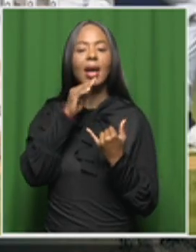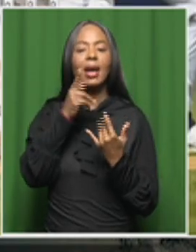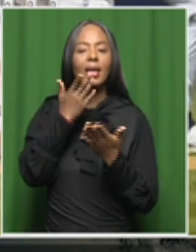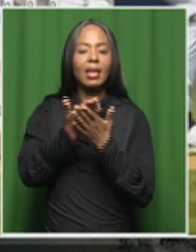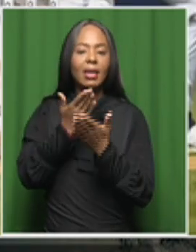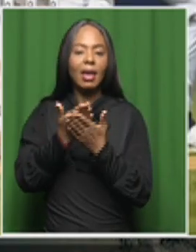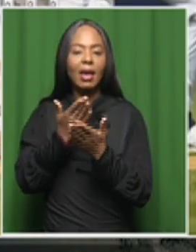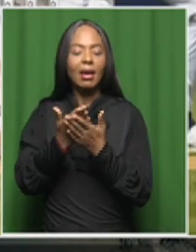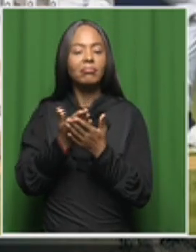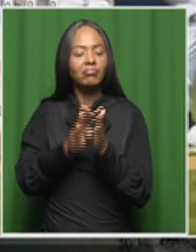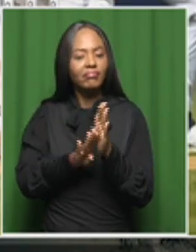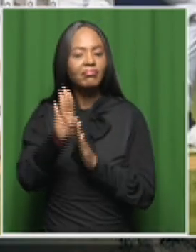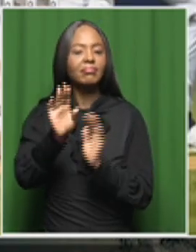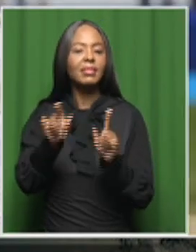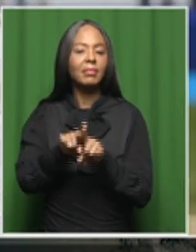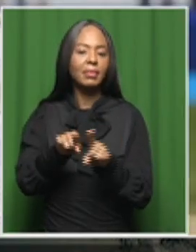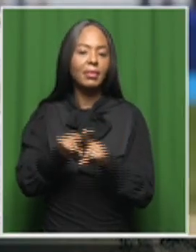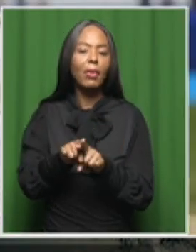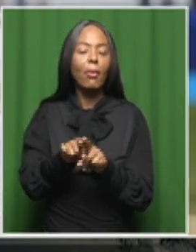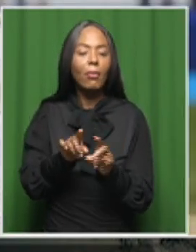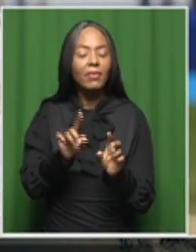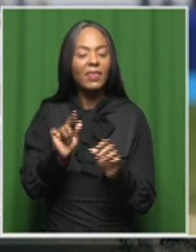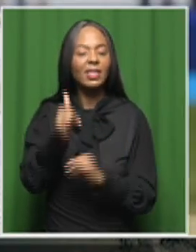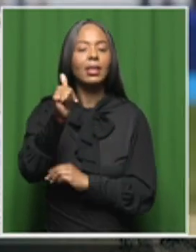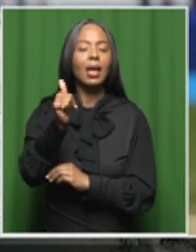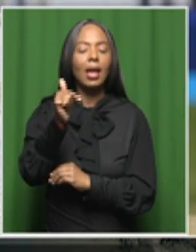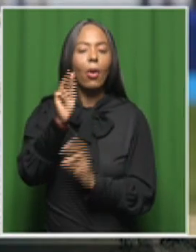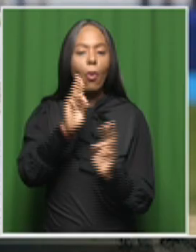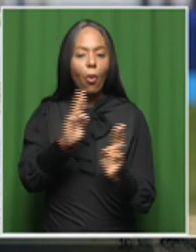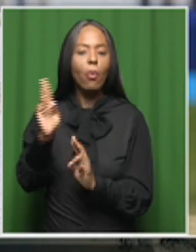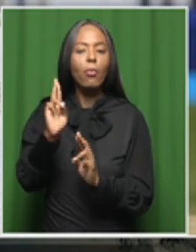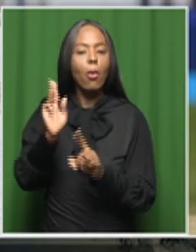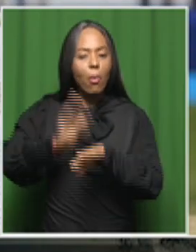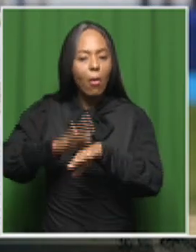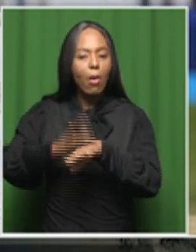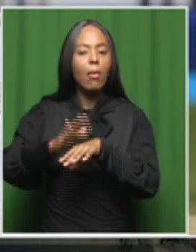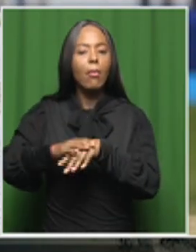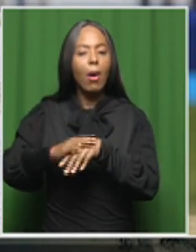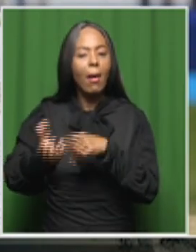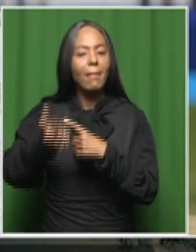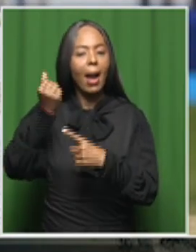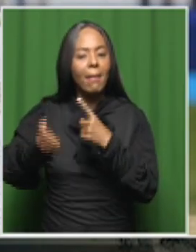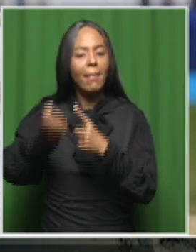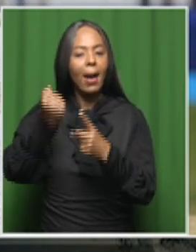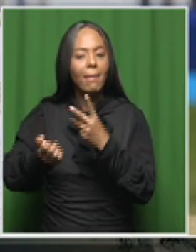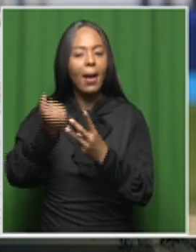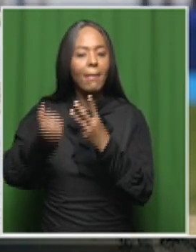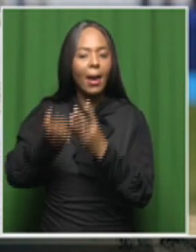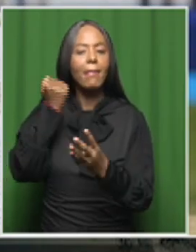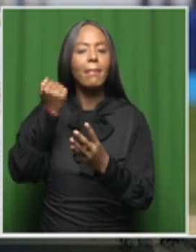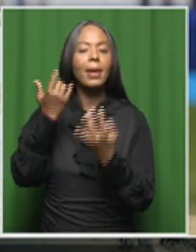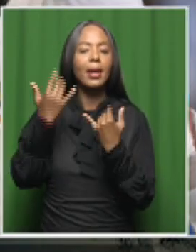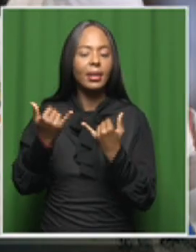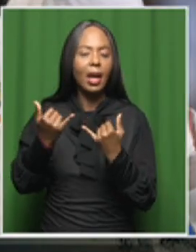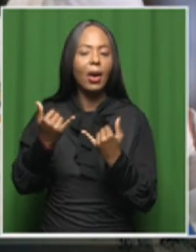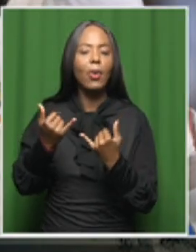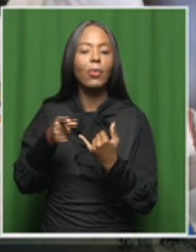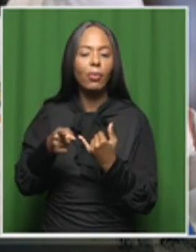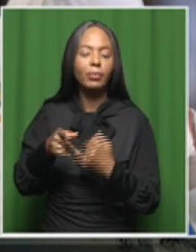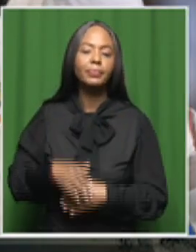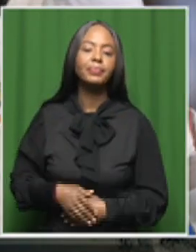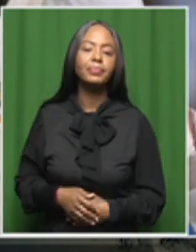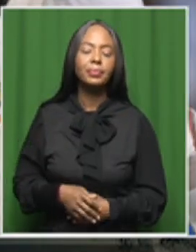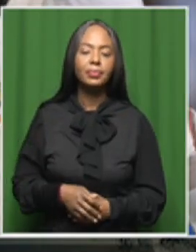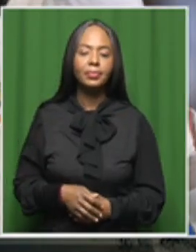yeah, first things first. So hopefully the boys can take that last 2 wickets and then zone in by the time we obviously have bat in hand. And